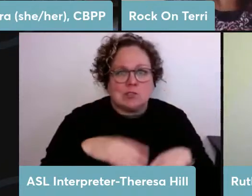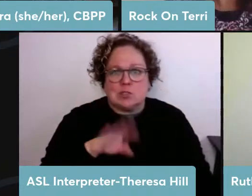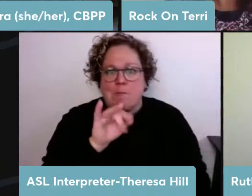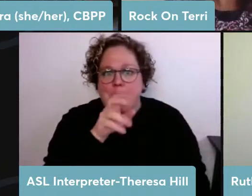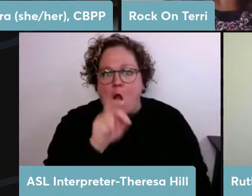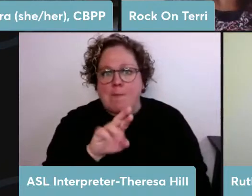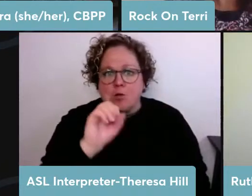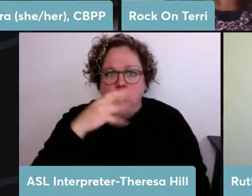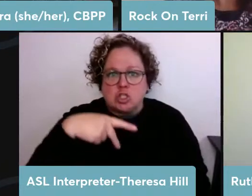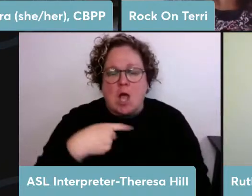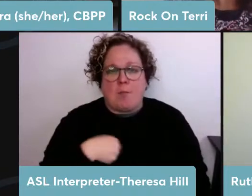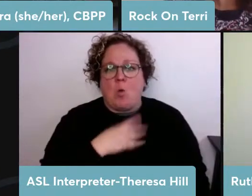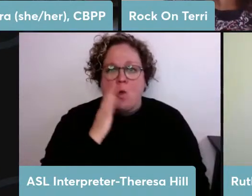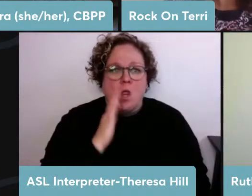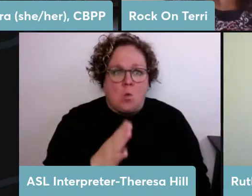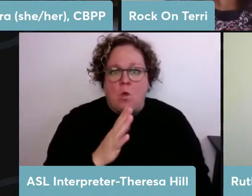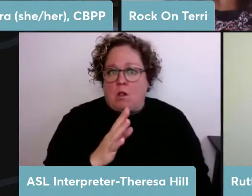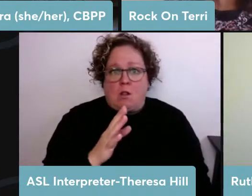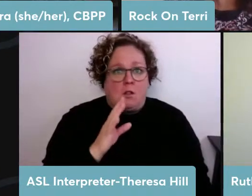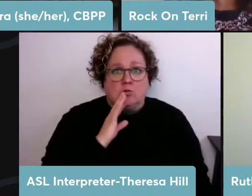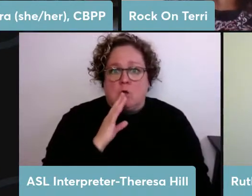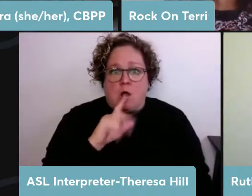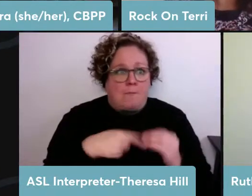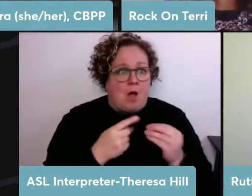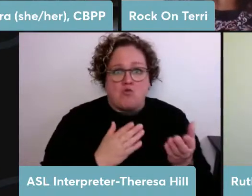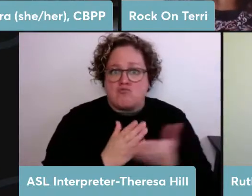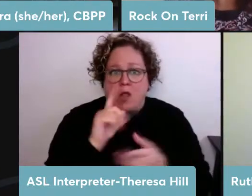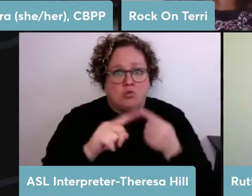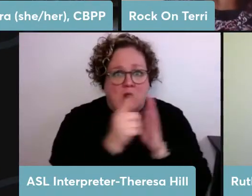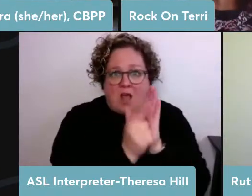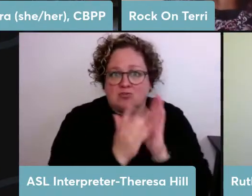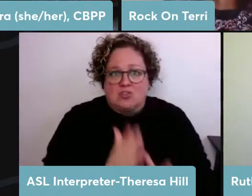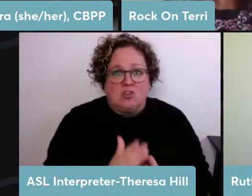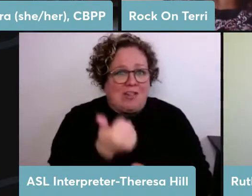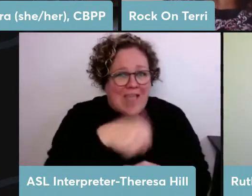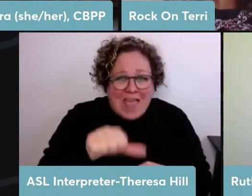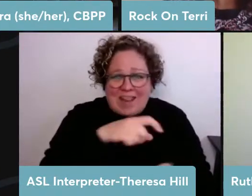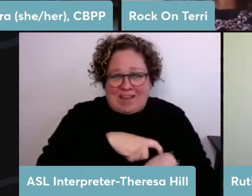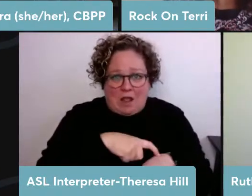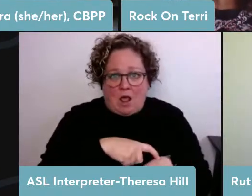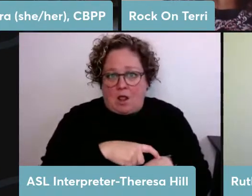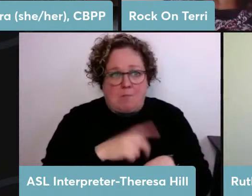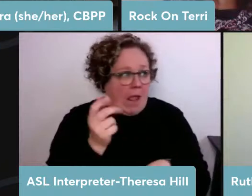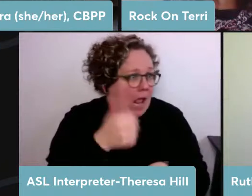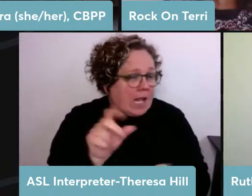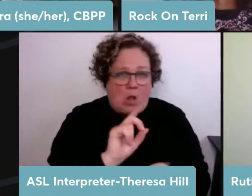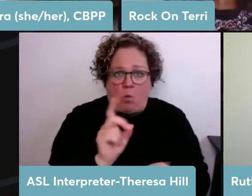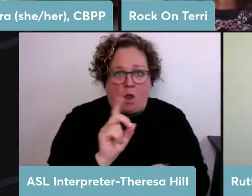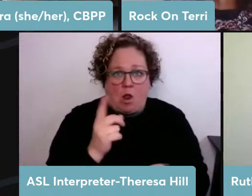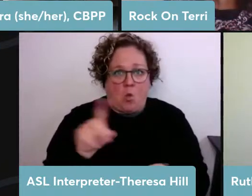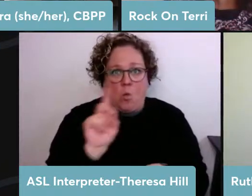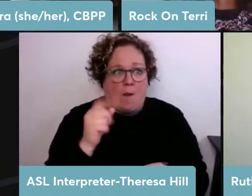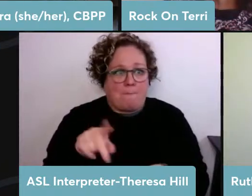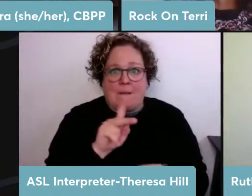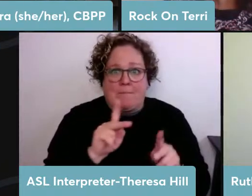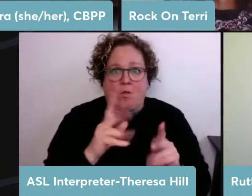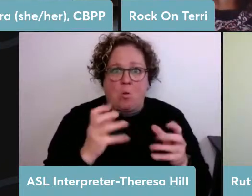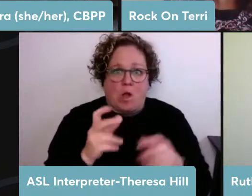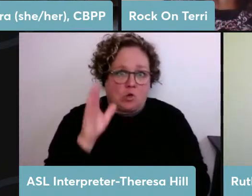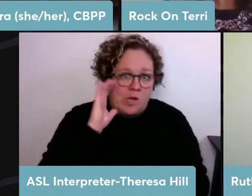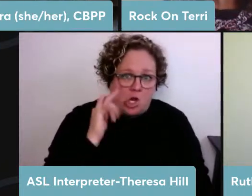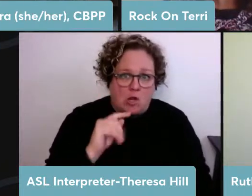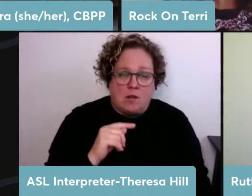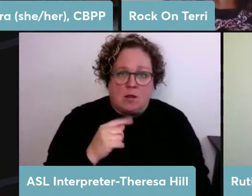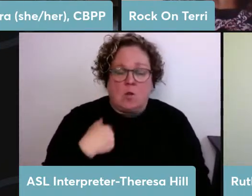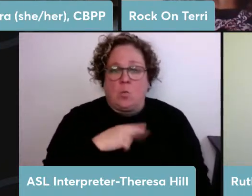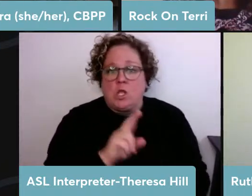to counsel anywhere, anytime, in a way that people can receive it. And we use all the creative arts, you